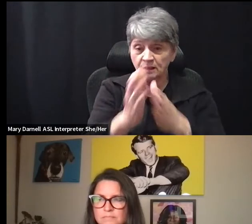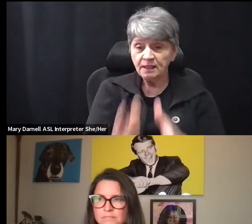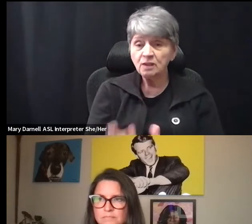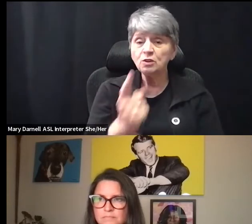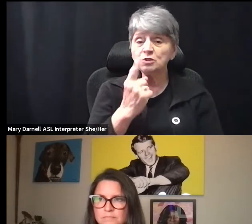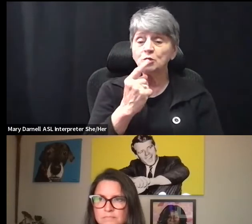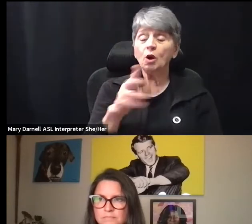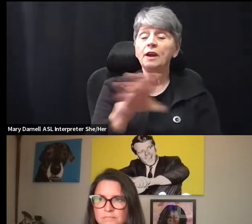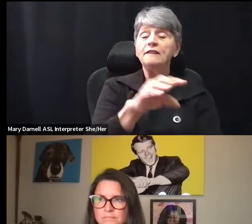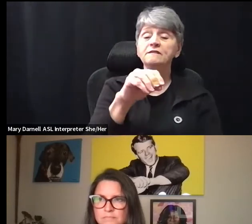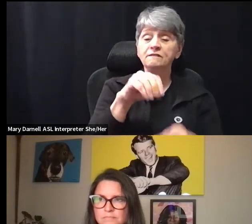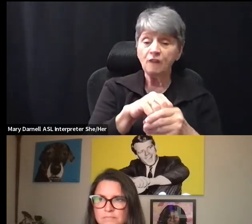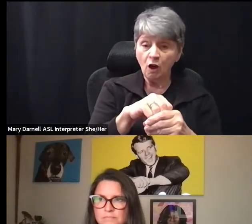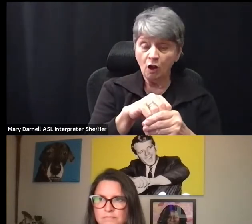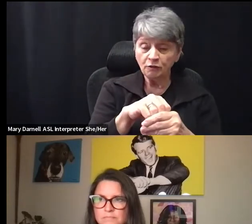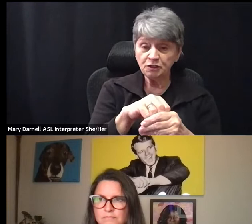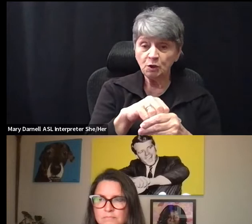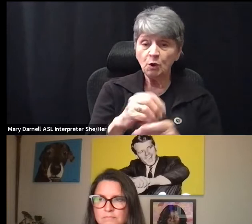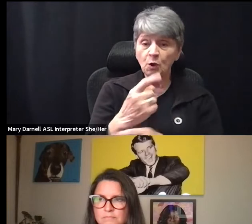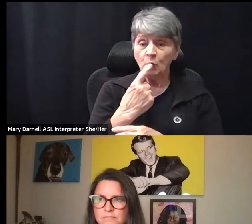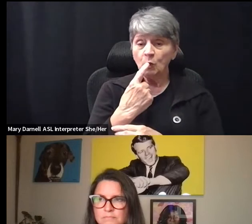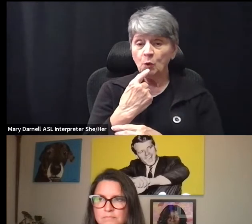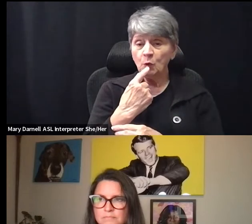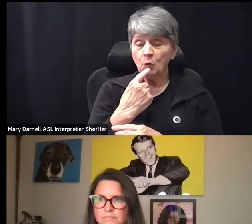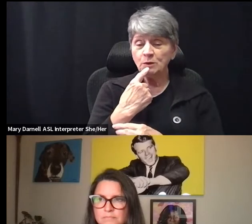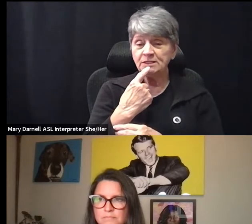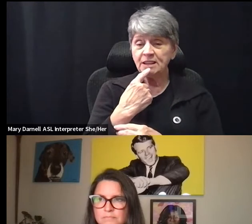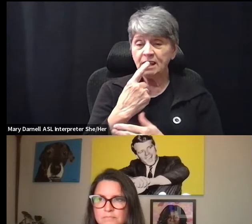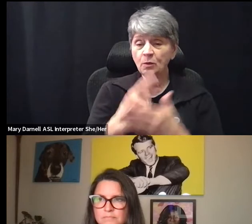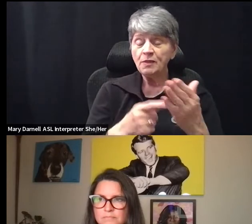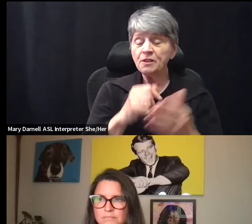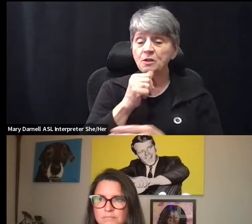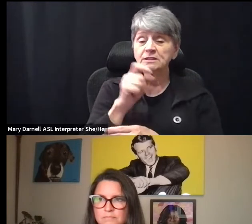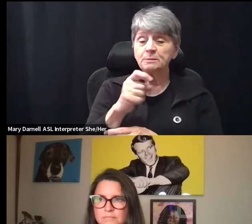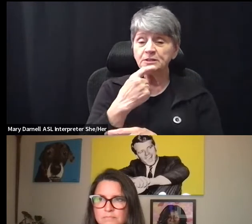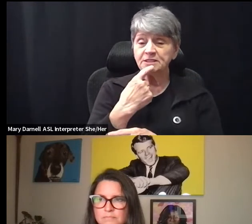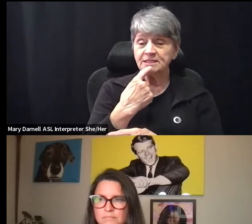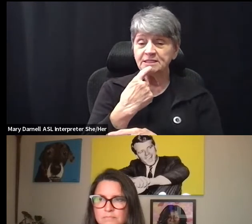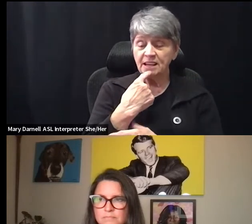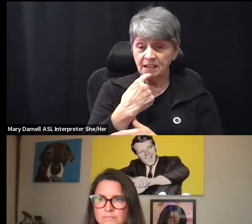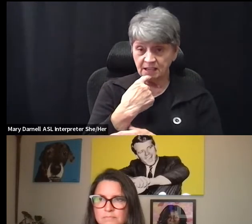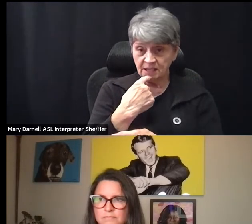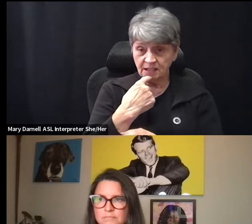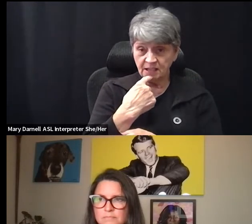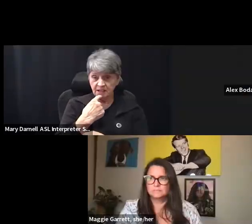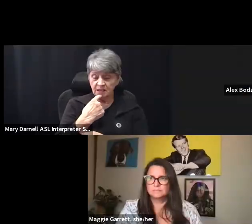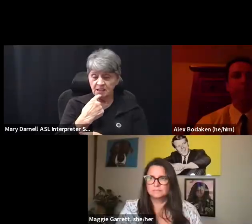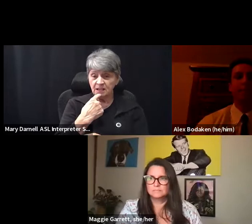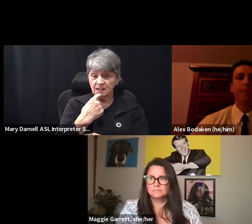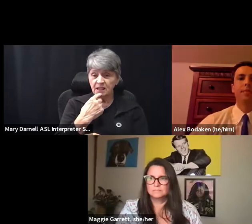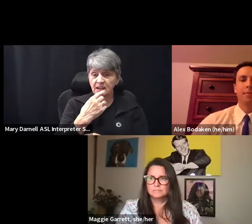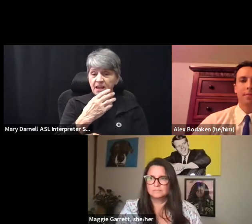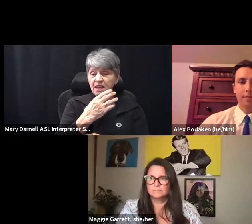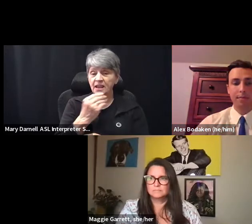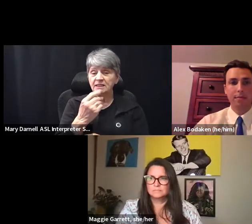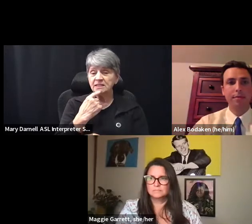abortion bans, who, say what they're not supposed to say. They say the secret. They attribute those bans